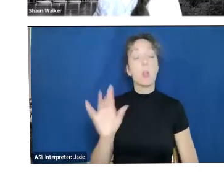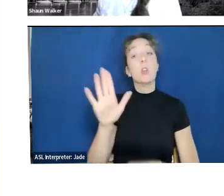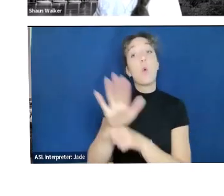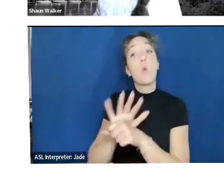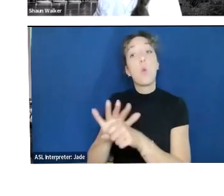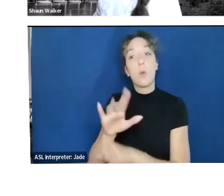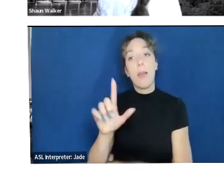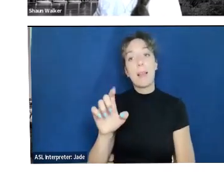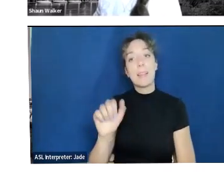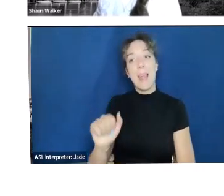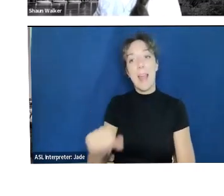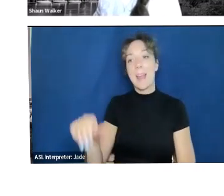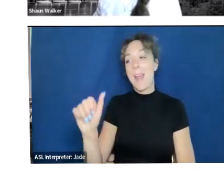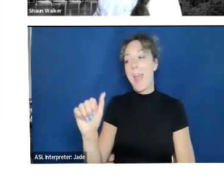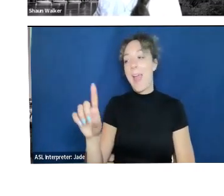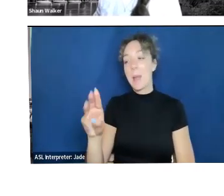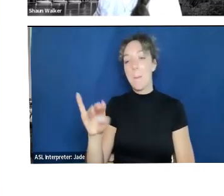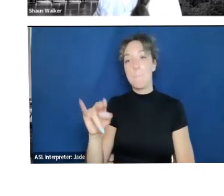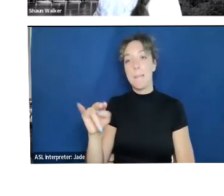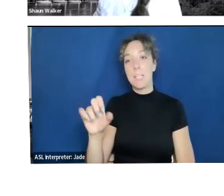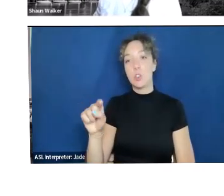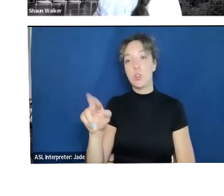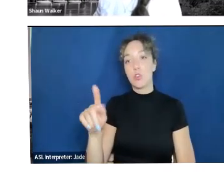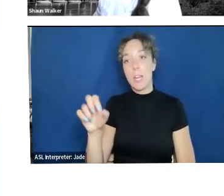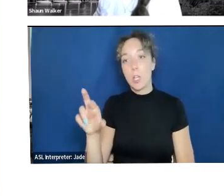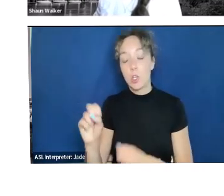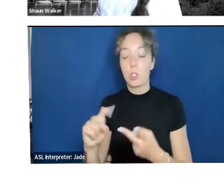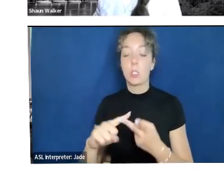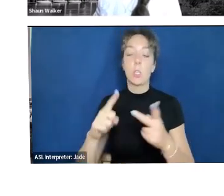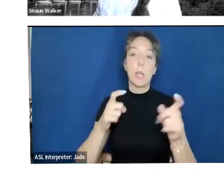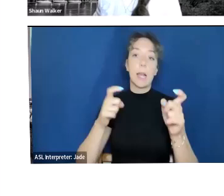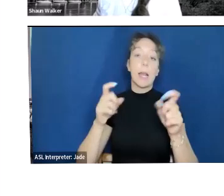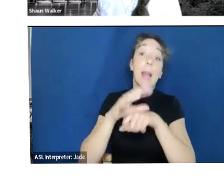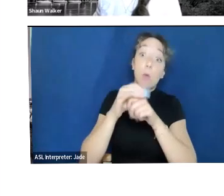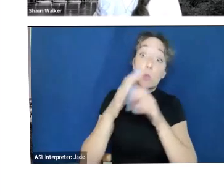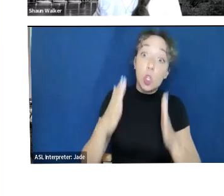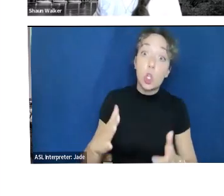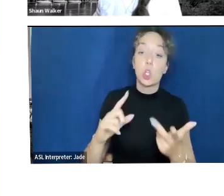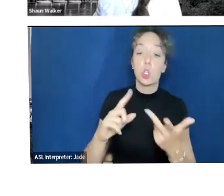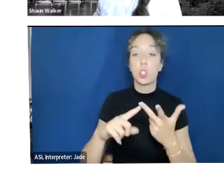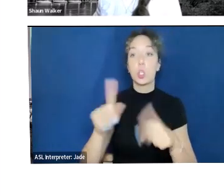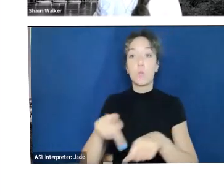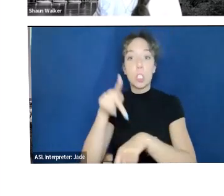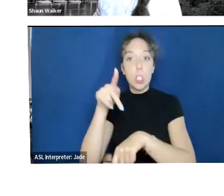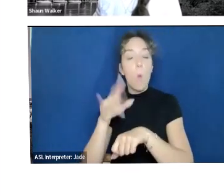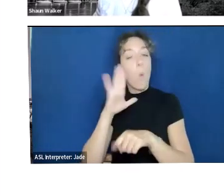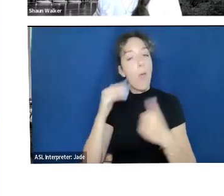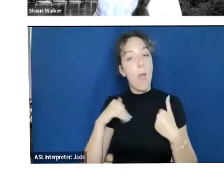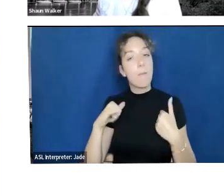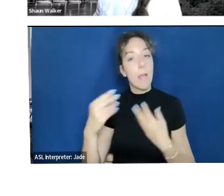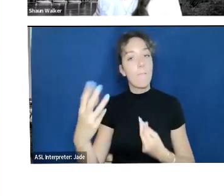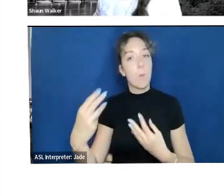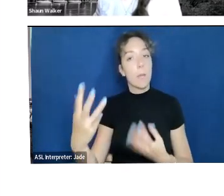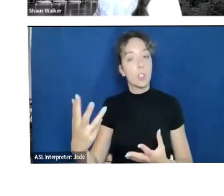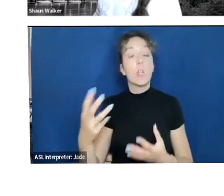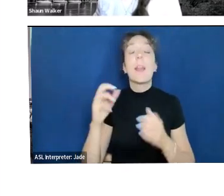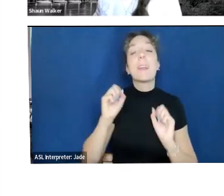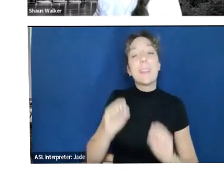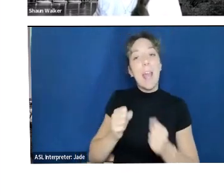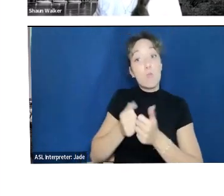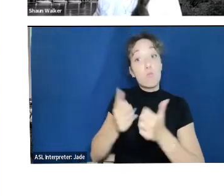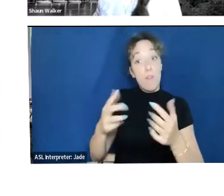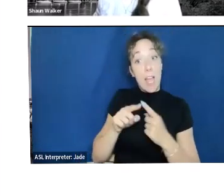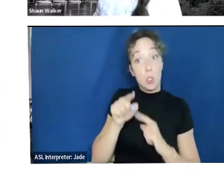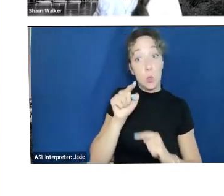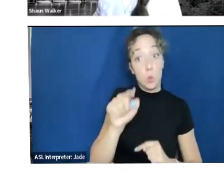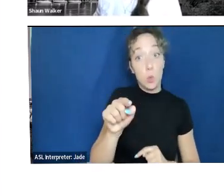LEA administrators. Your counselors, your principals will have this information and be able to provide to